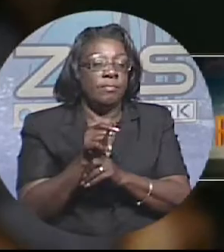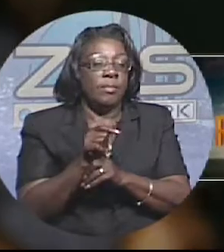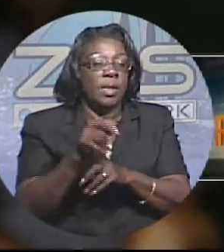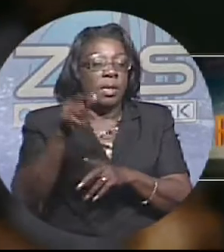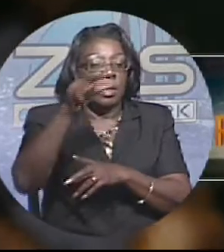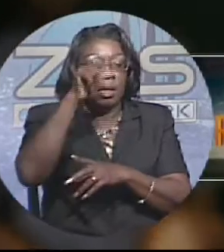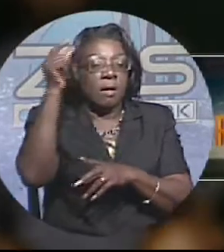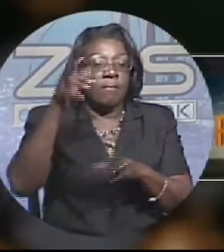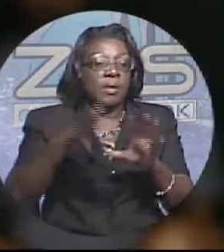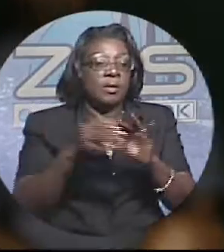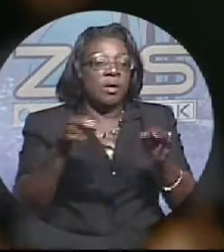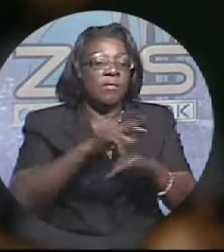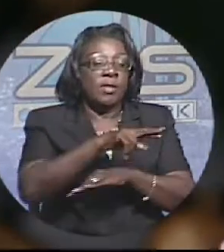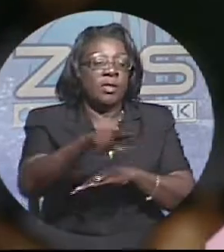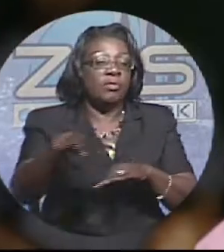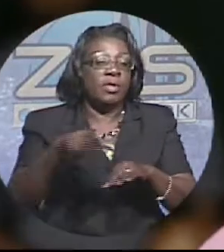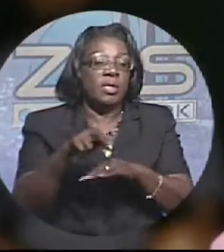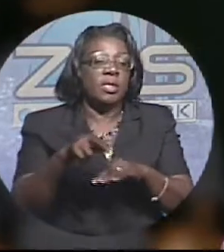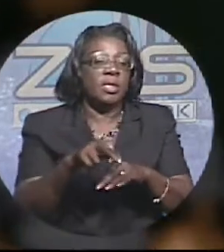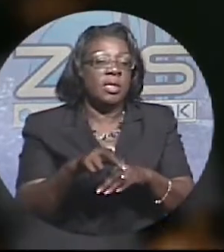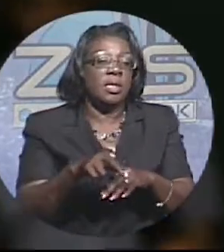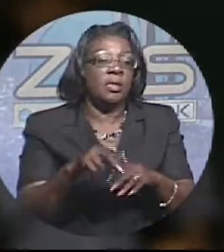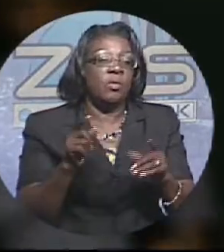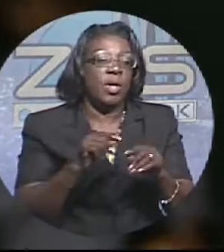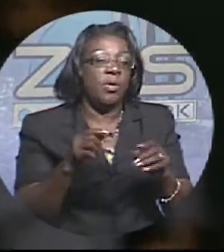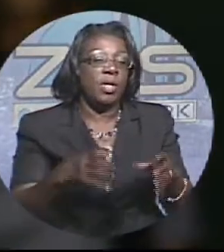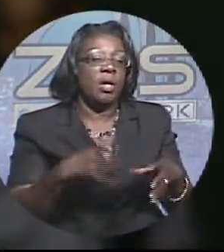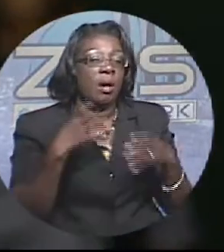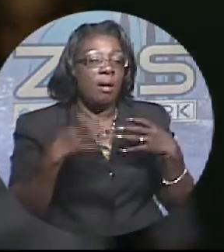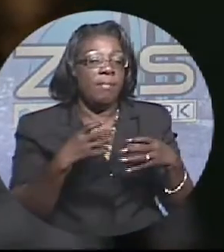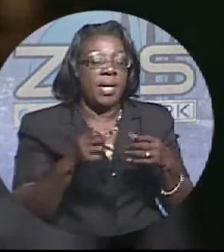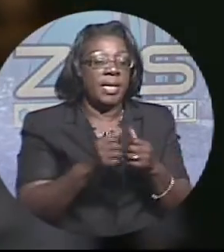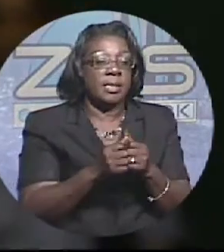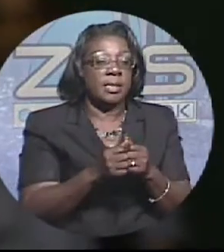Governance of this region is a very complex